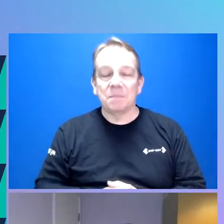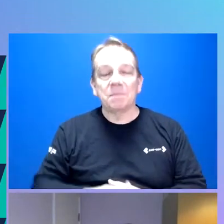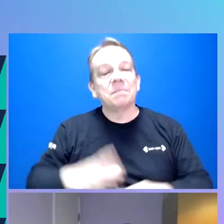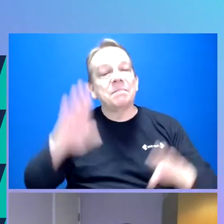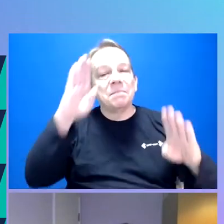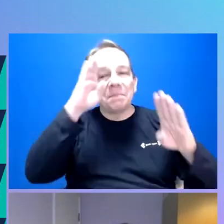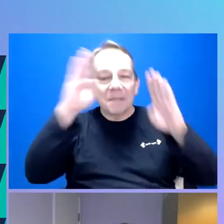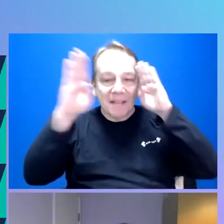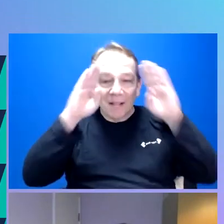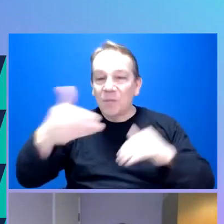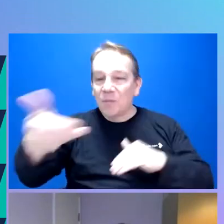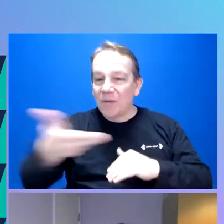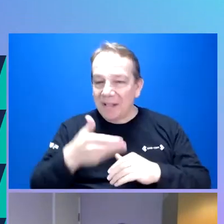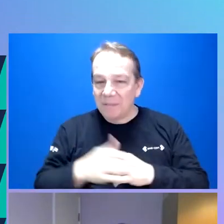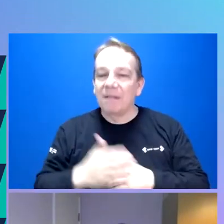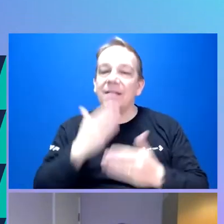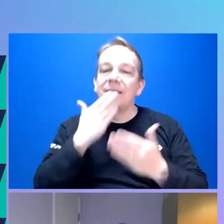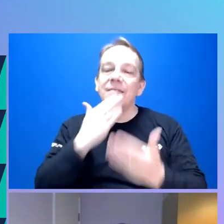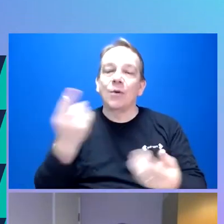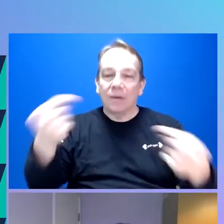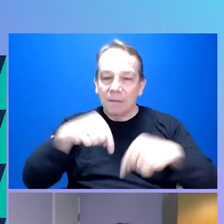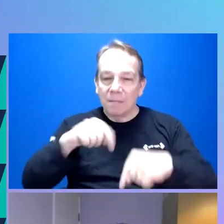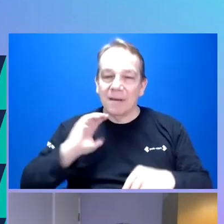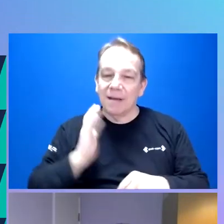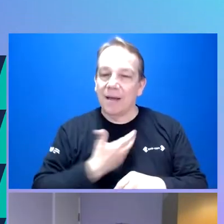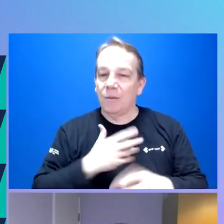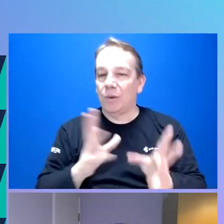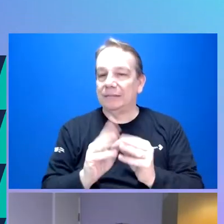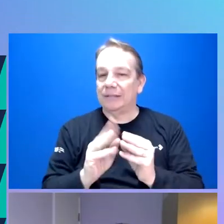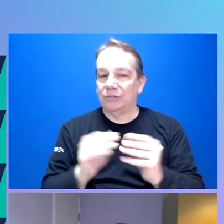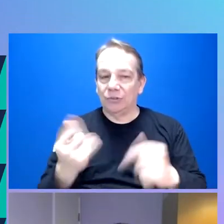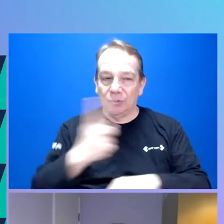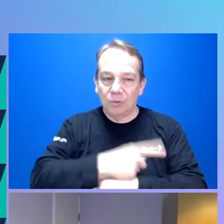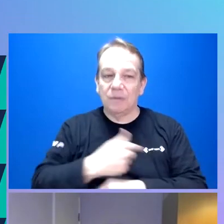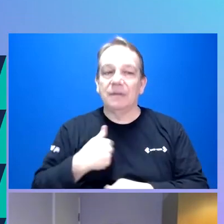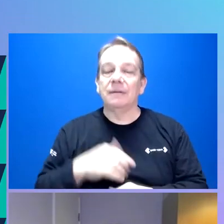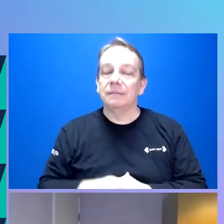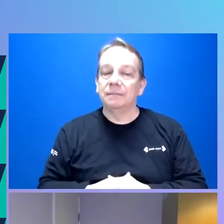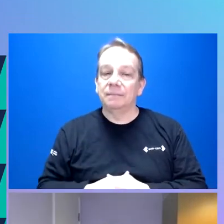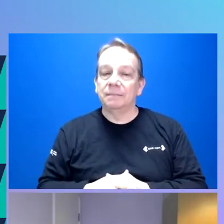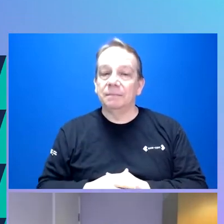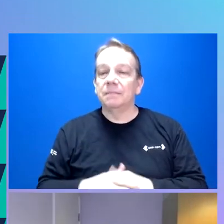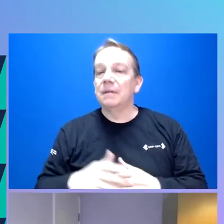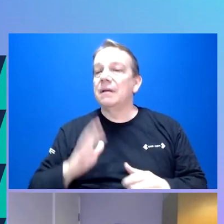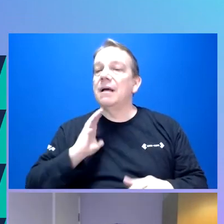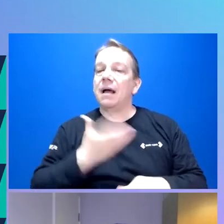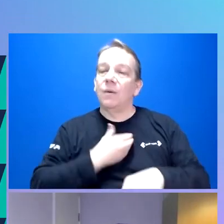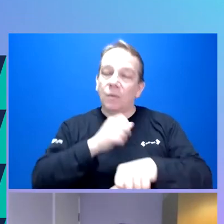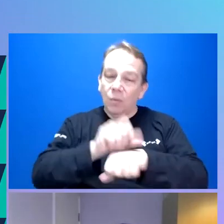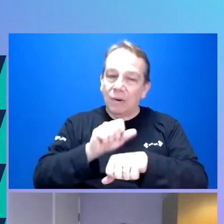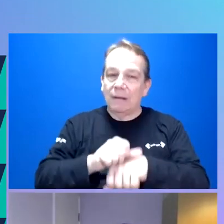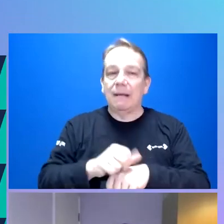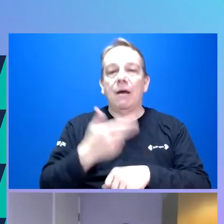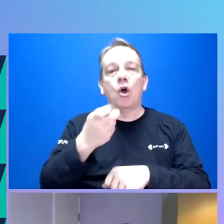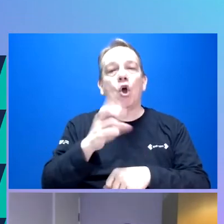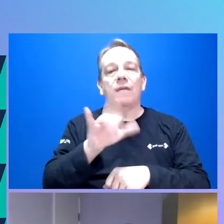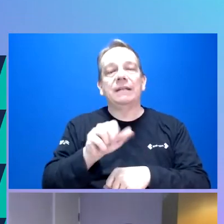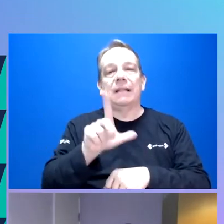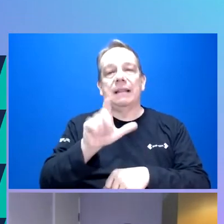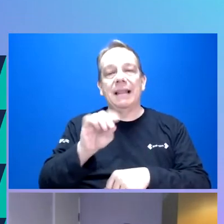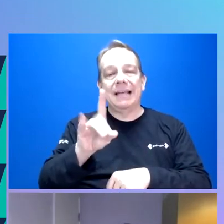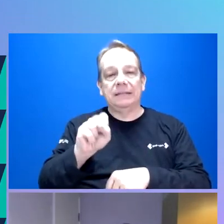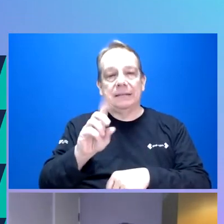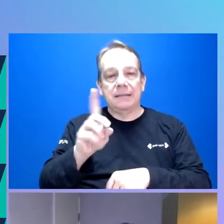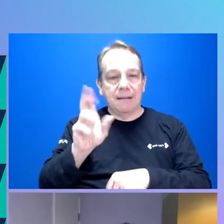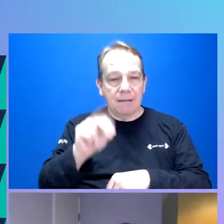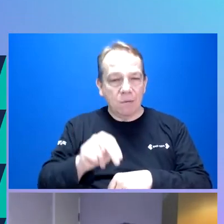Hello and welcome. Thank you for coming today. Today I'll be covering the work we've done at Hargreaves Lansdown to build an internal